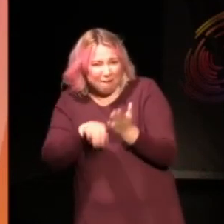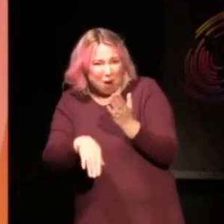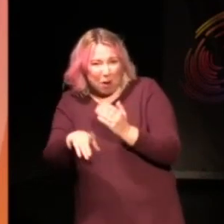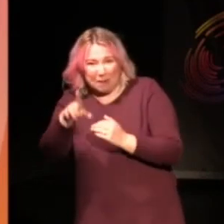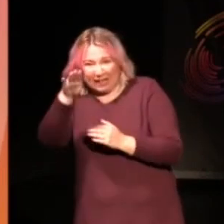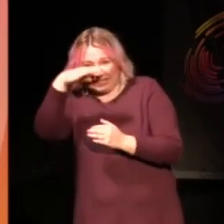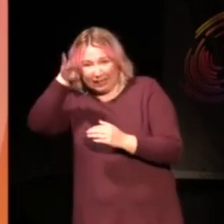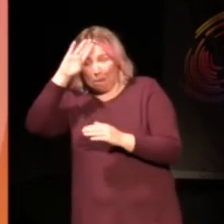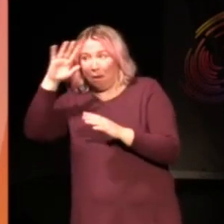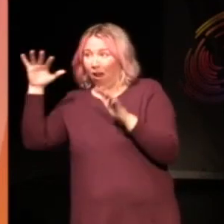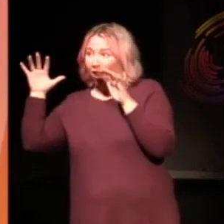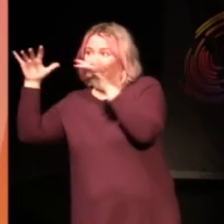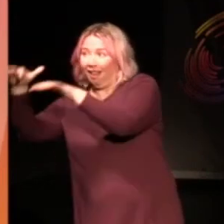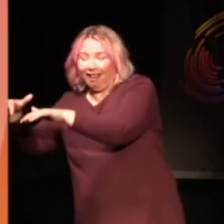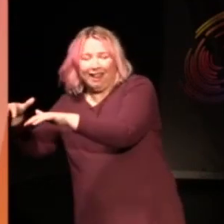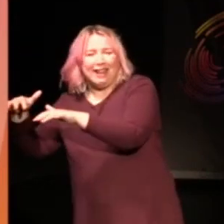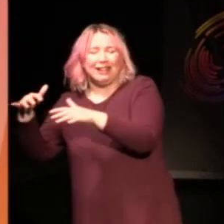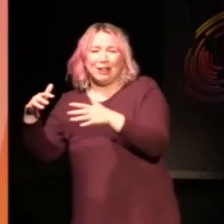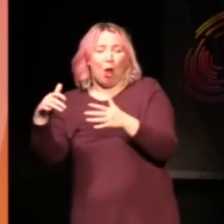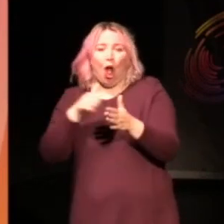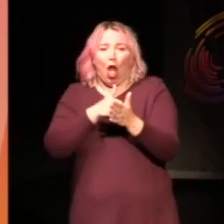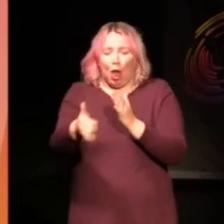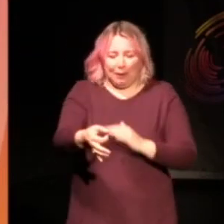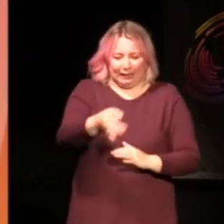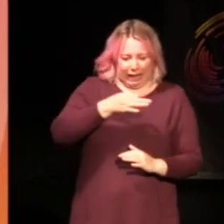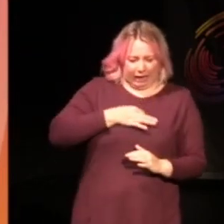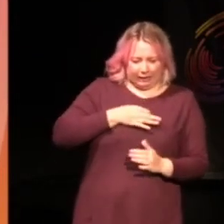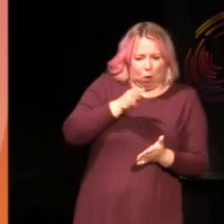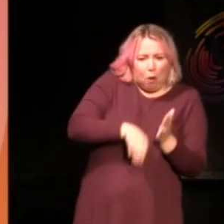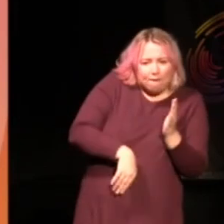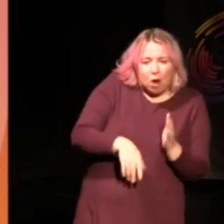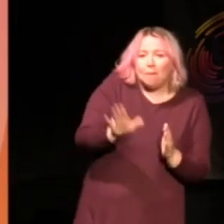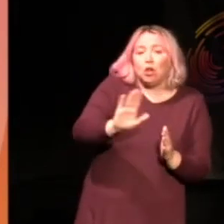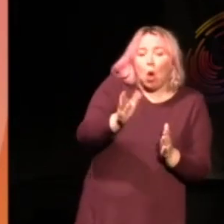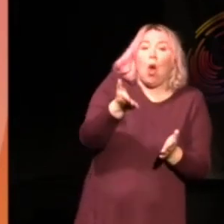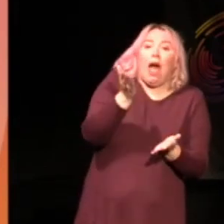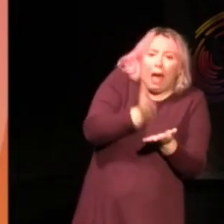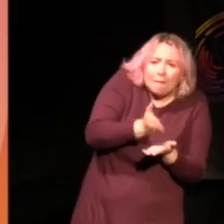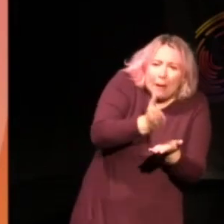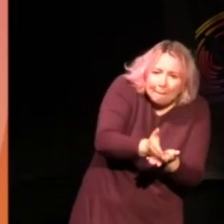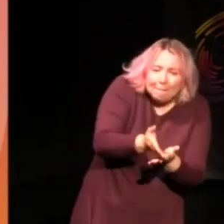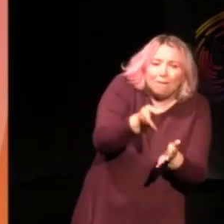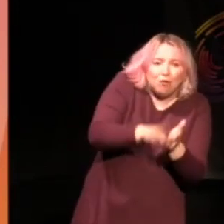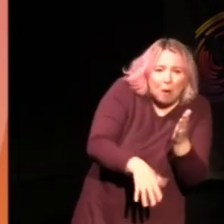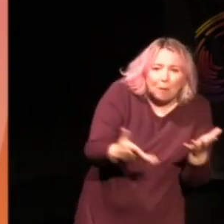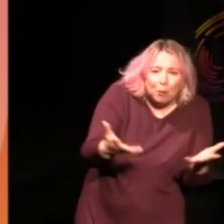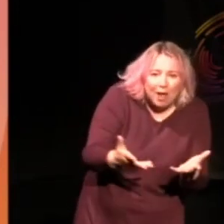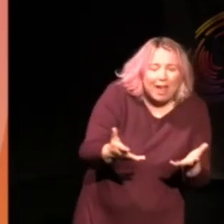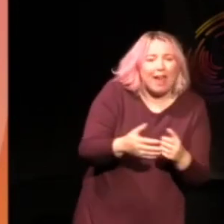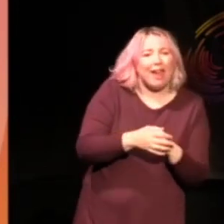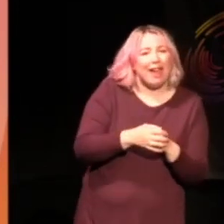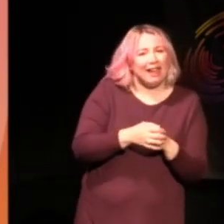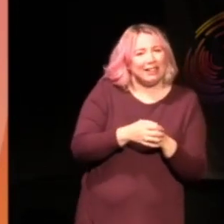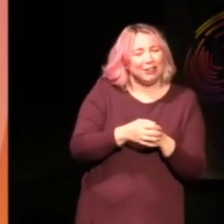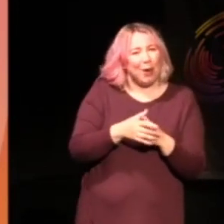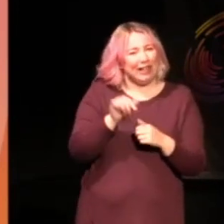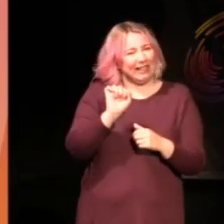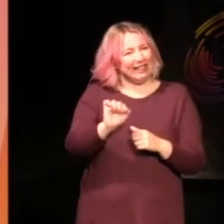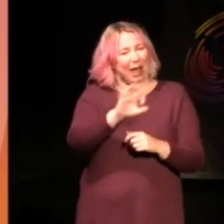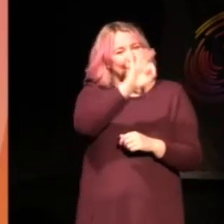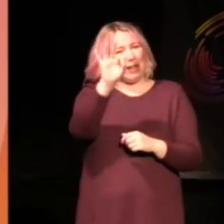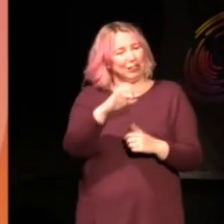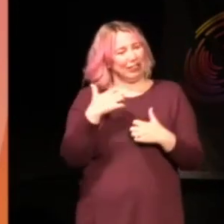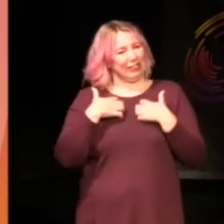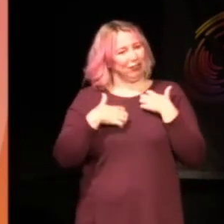was. So this question always fascinated me, and you talk about a lot in your novels about being nomad. Yeah. And